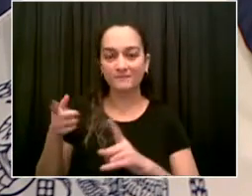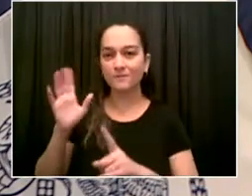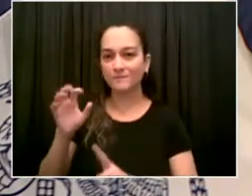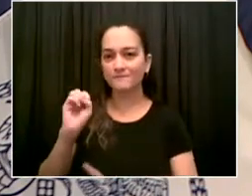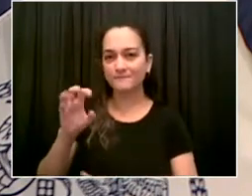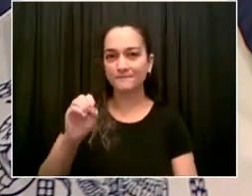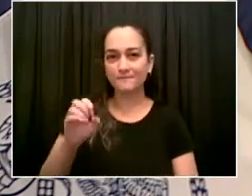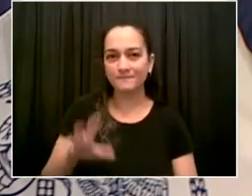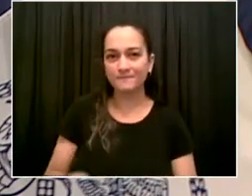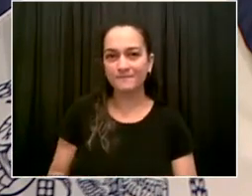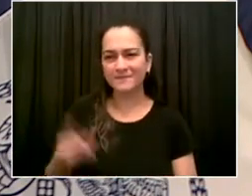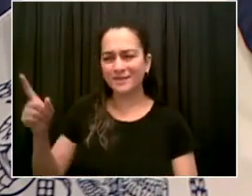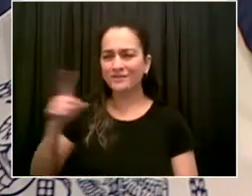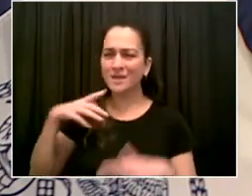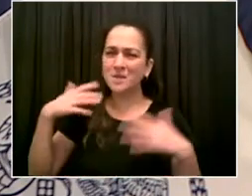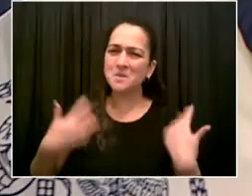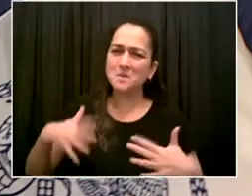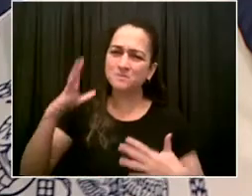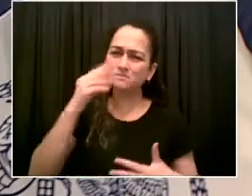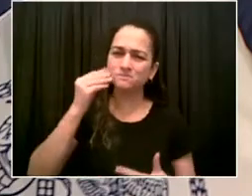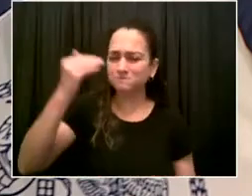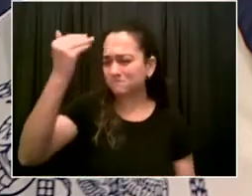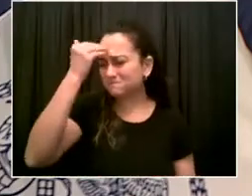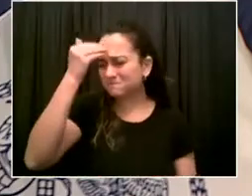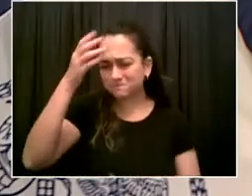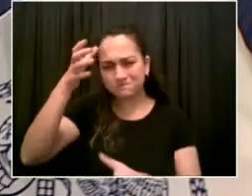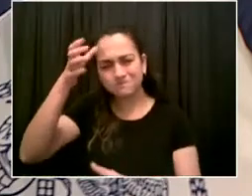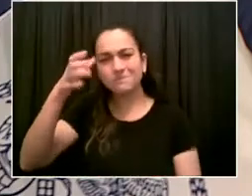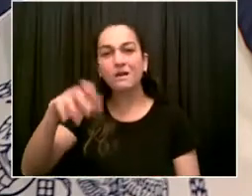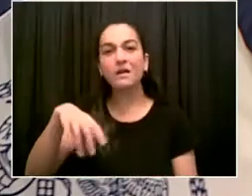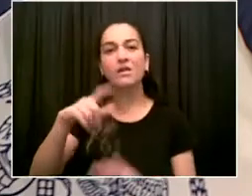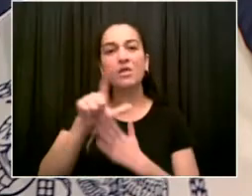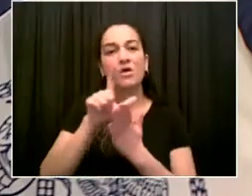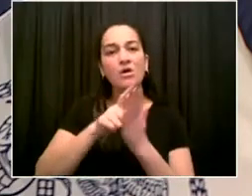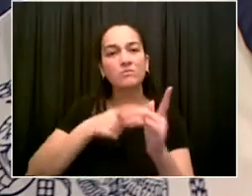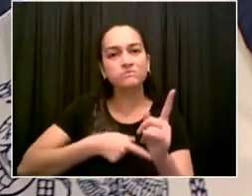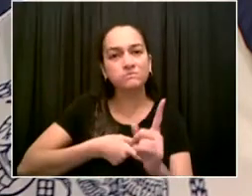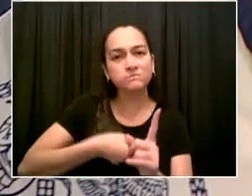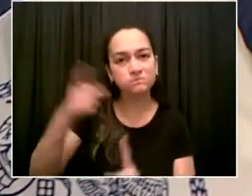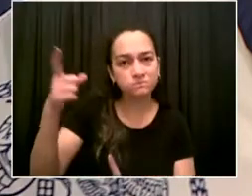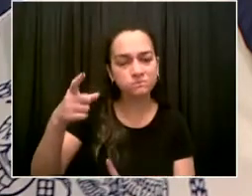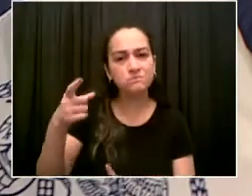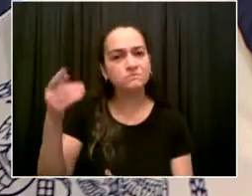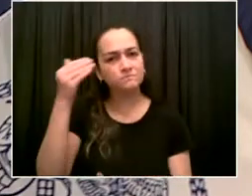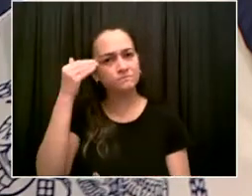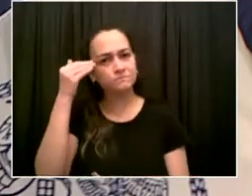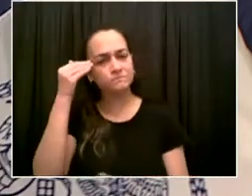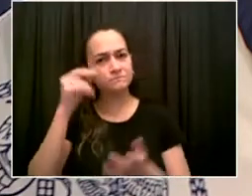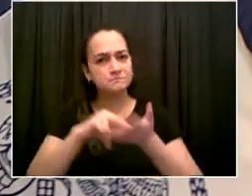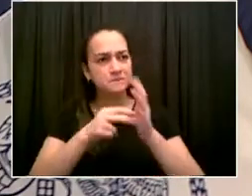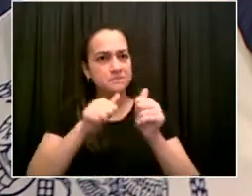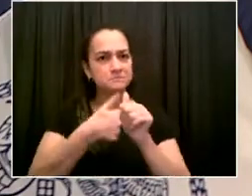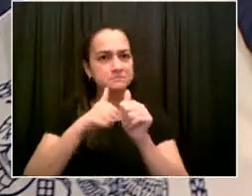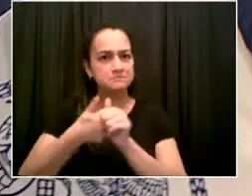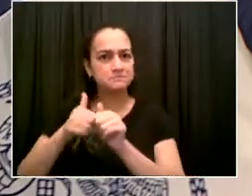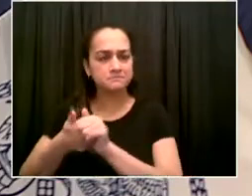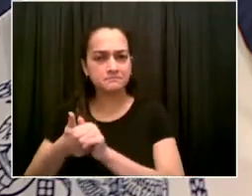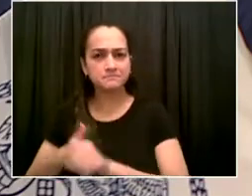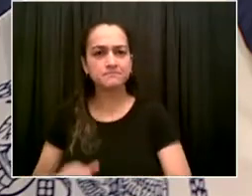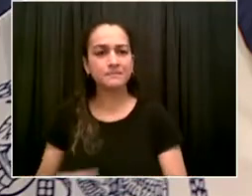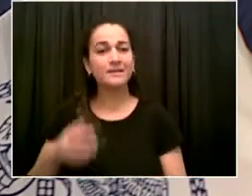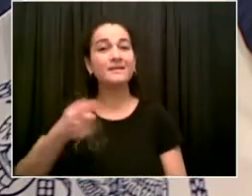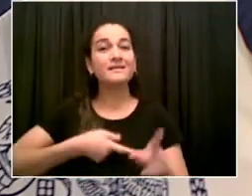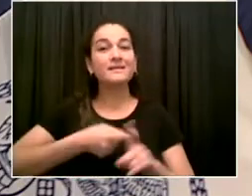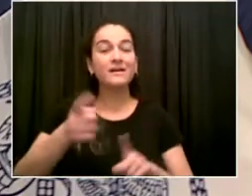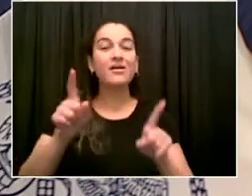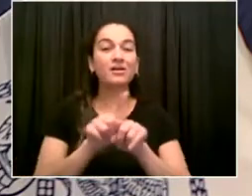because they believed we could break a status quo that was absolutely not working and get to a better place. He is the chief executive of one of